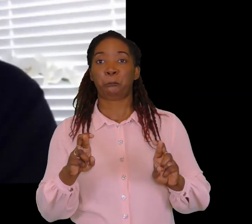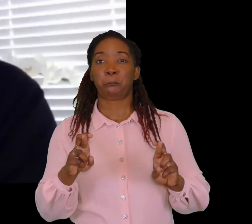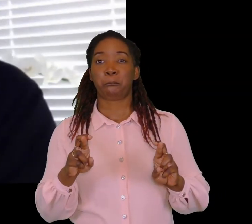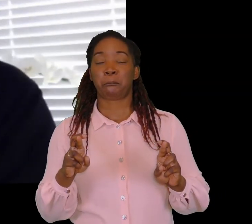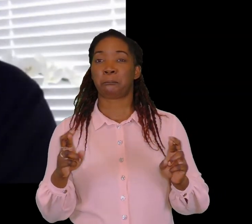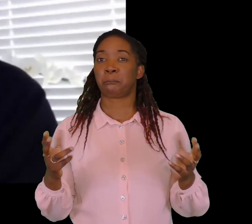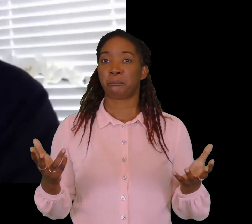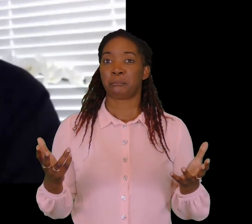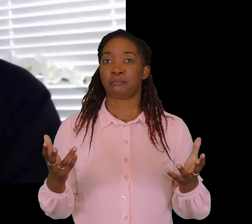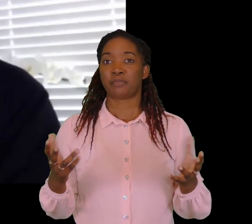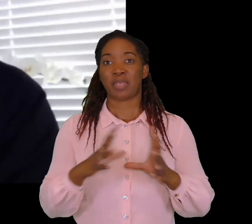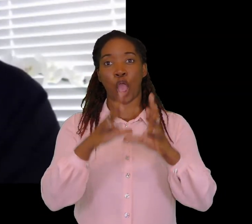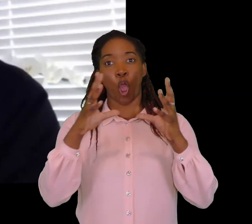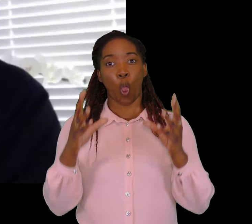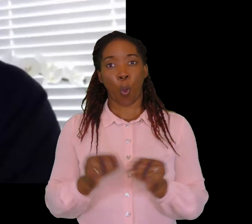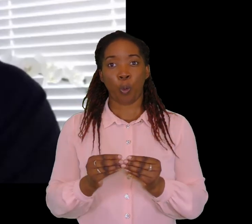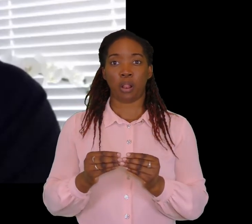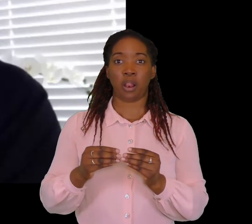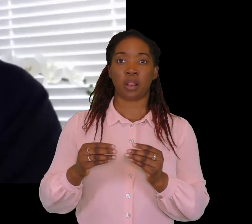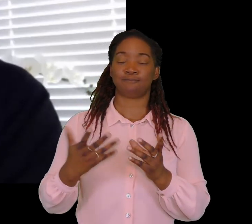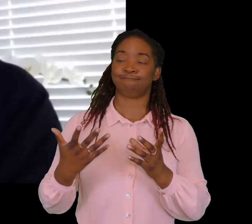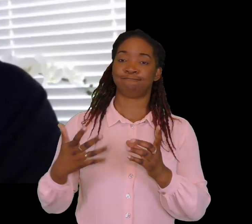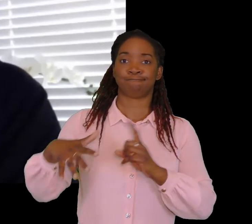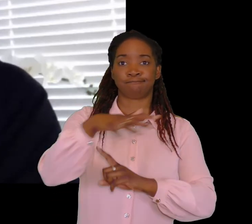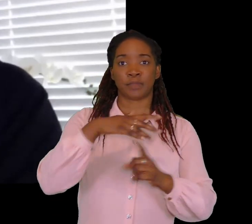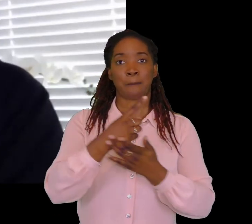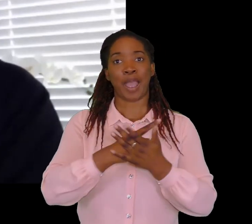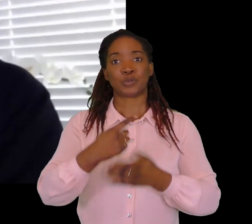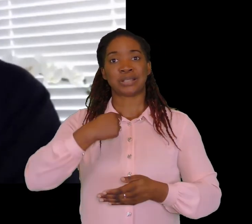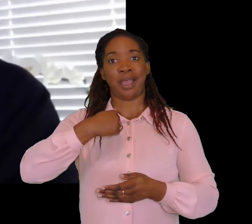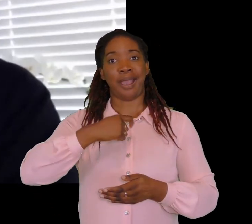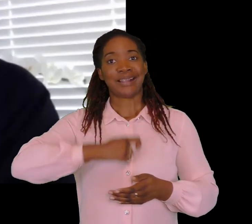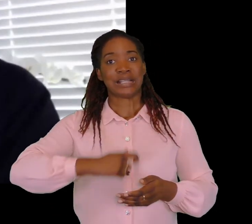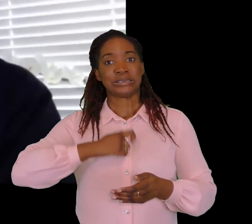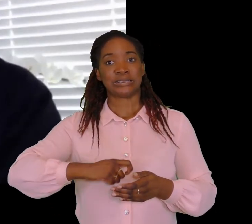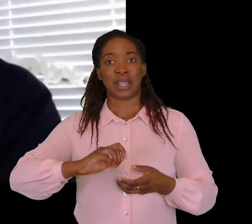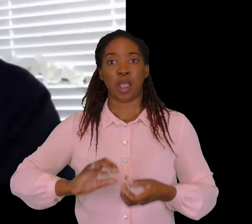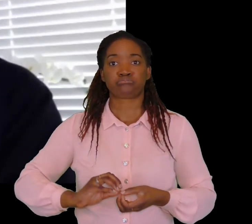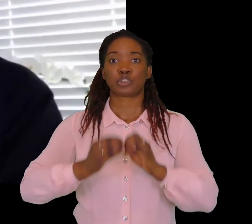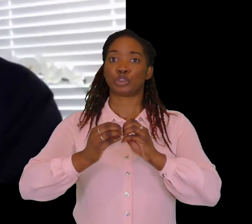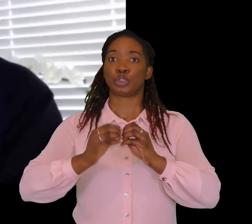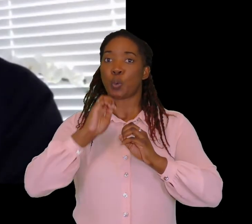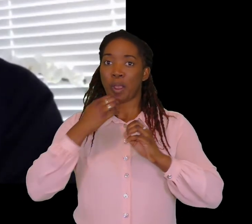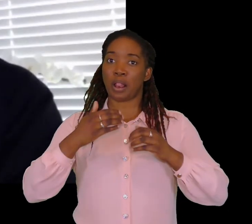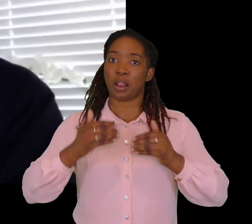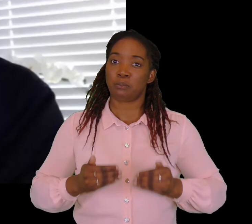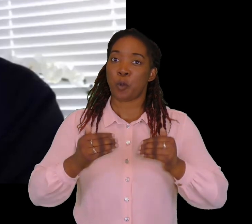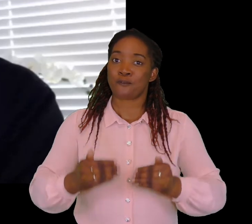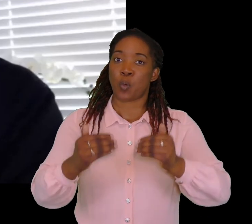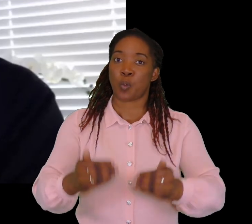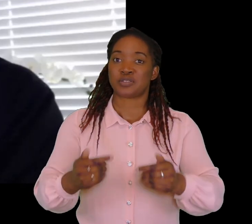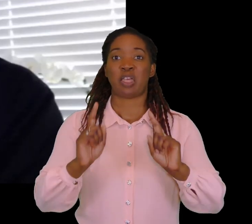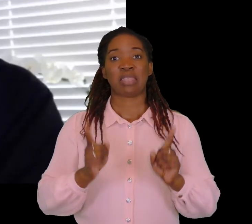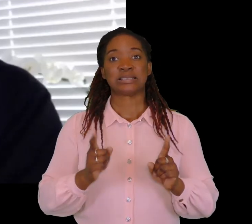that that whole technosphere, which is about identity production, embraces this and takes it further. So that's